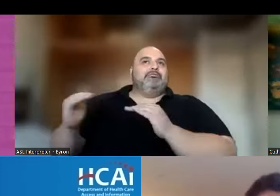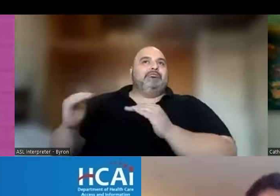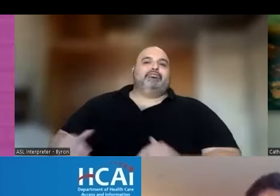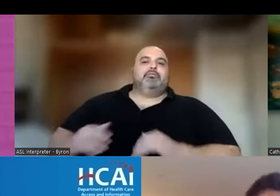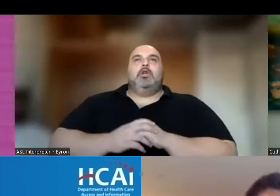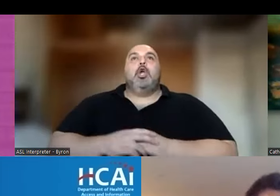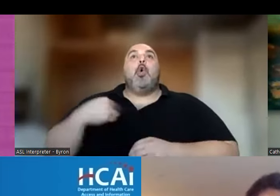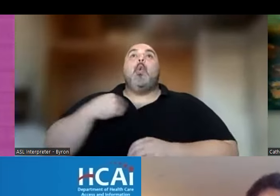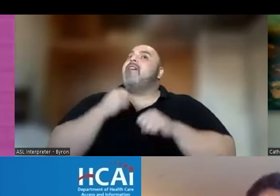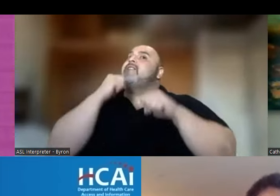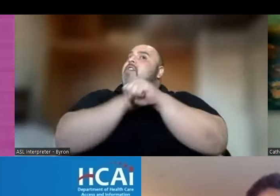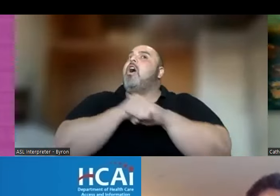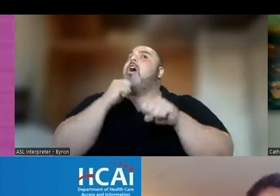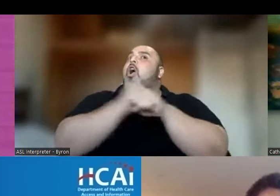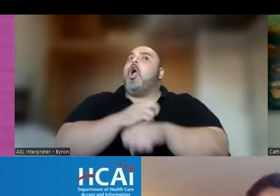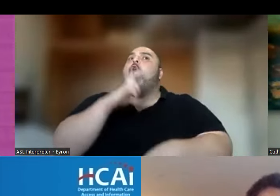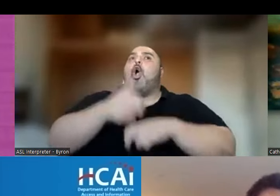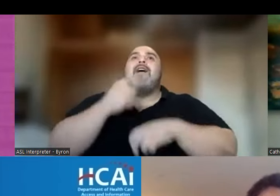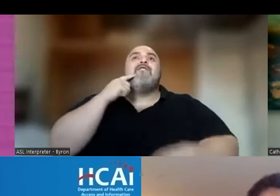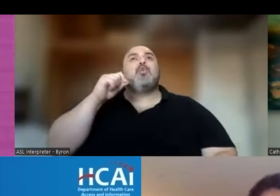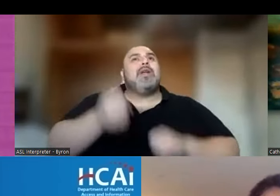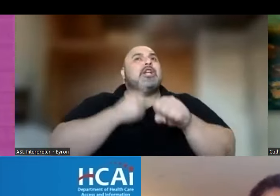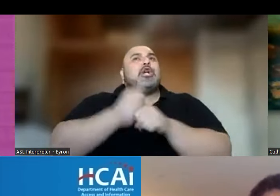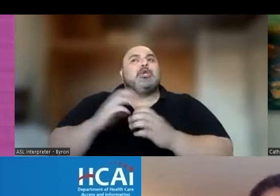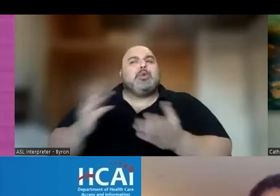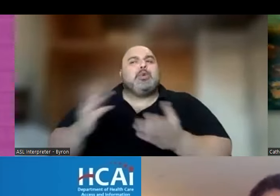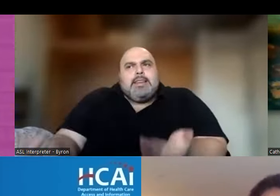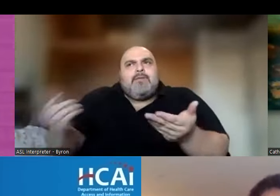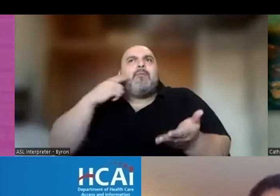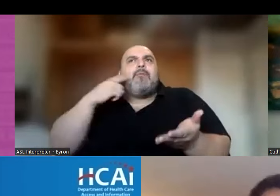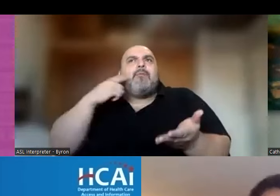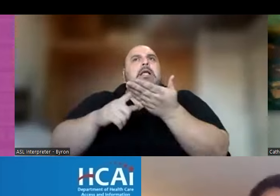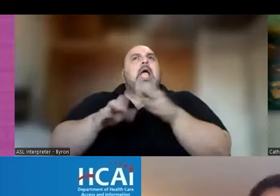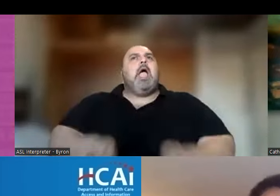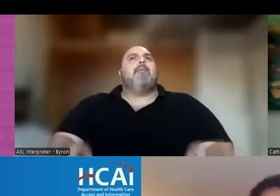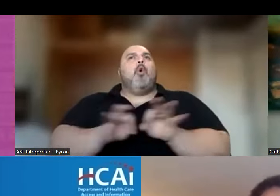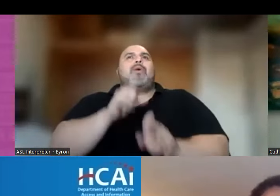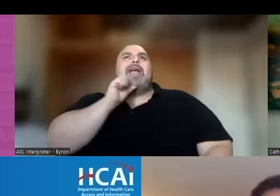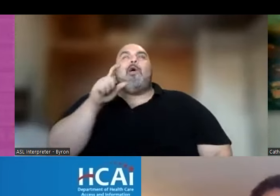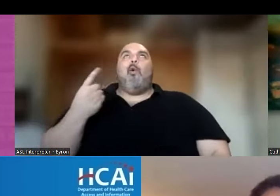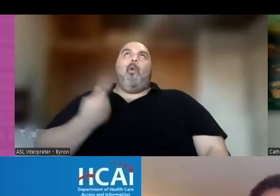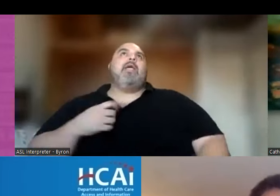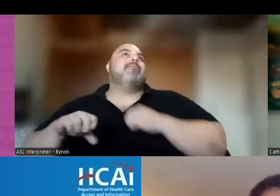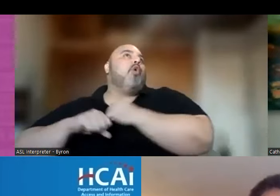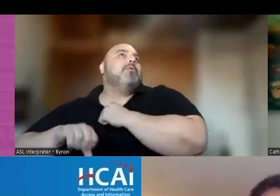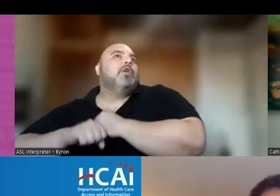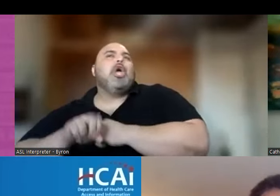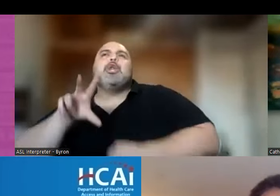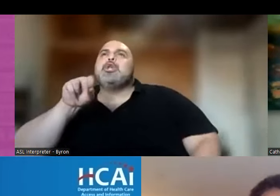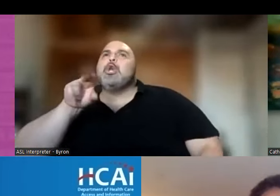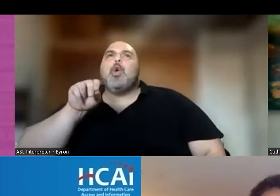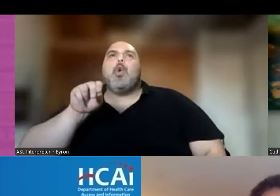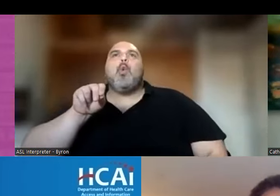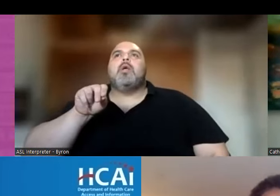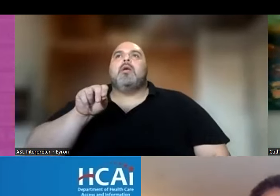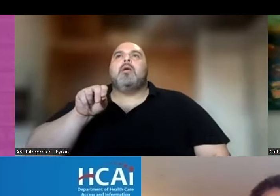we have fought very hard for 20 some years to lift up the recognition and the importance. We are not just promotoras. We may not, like my